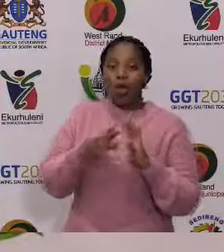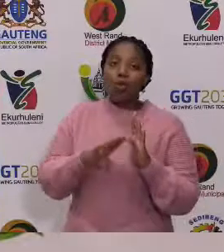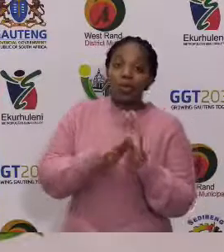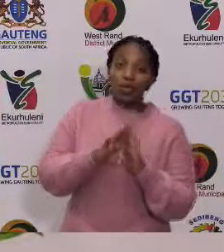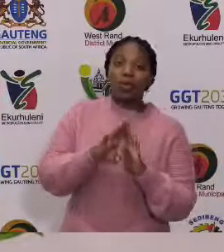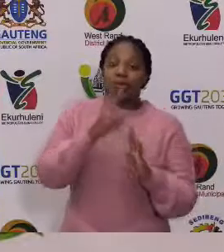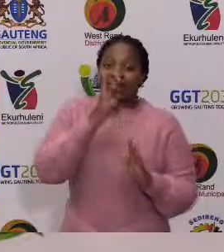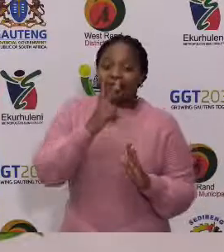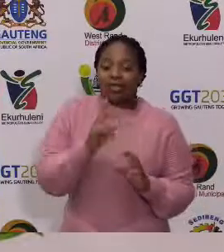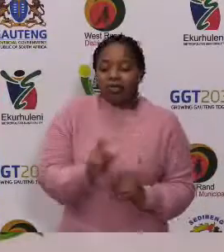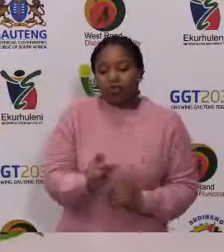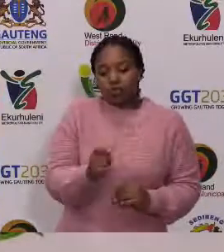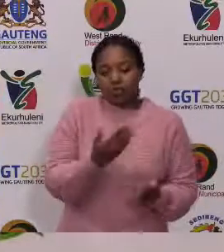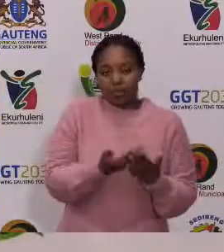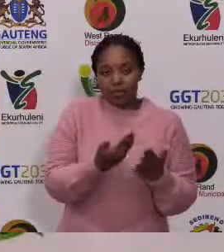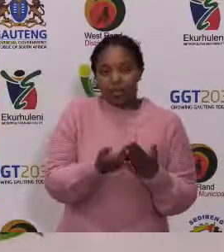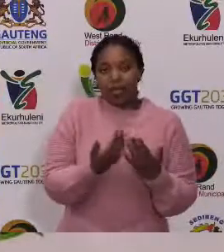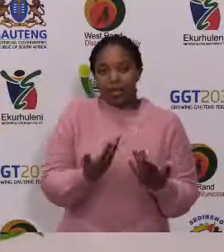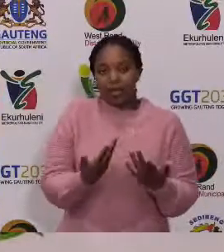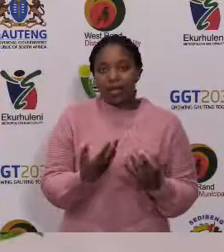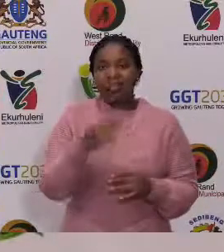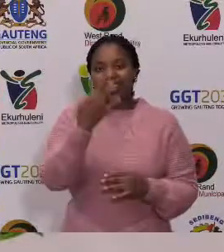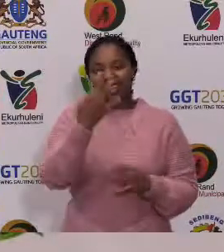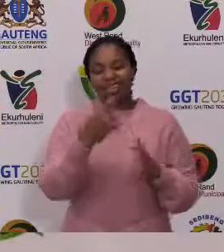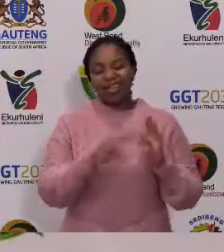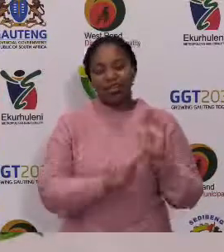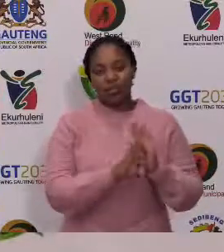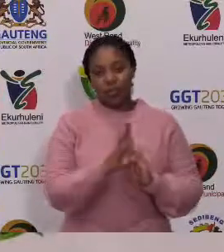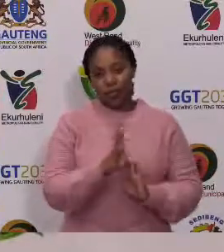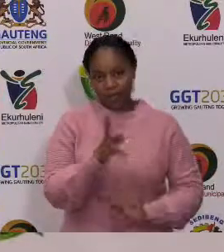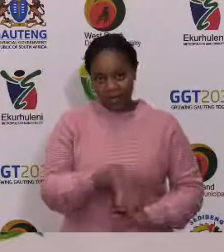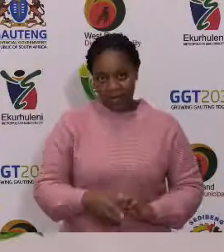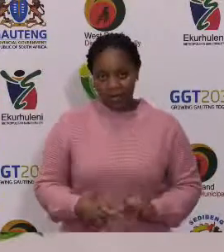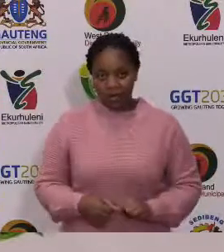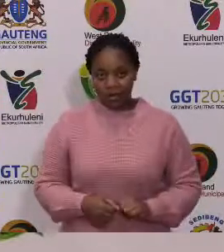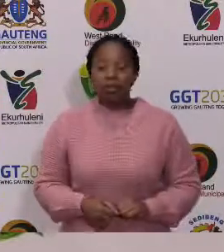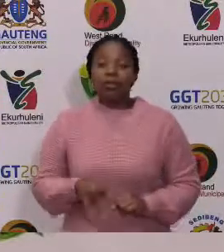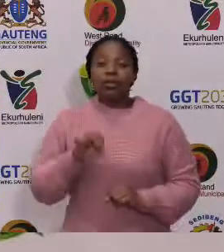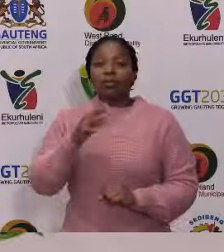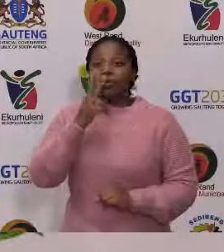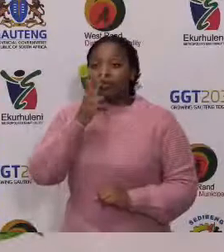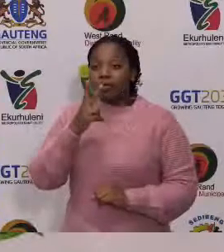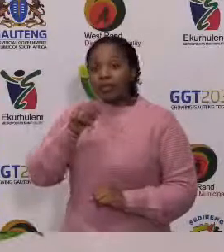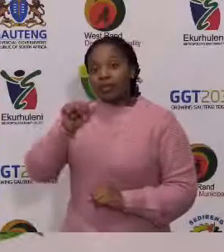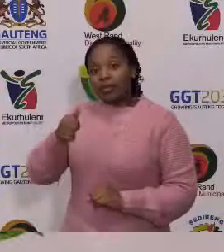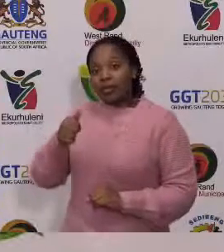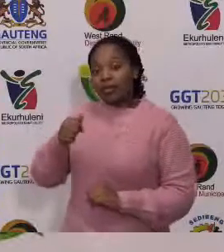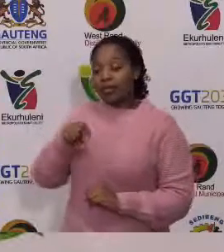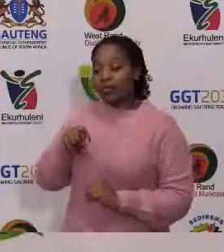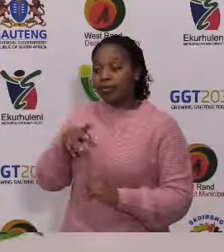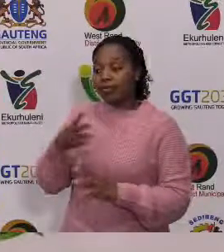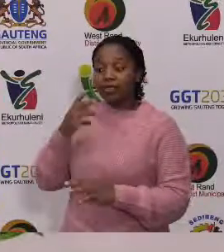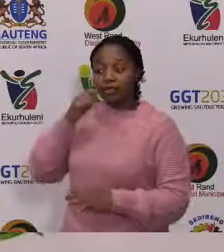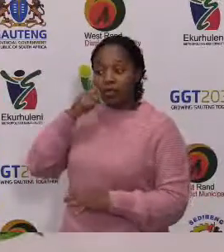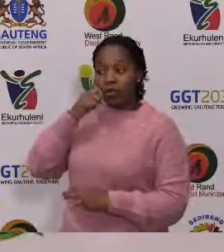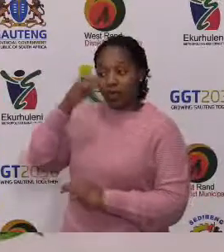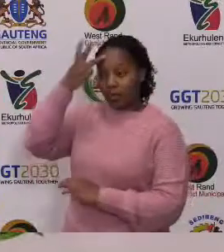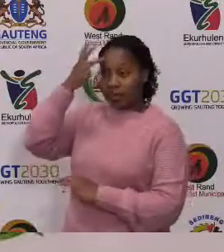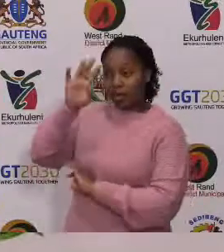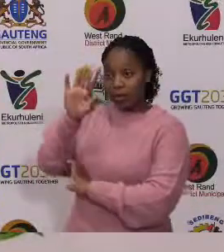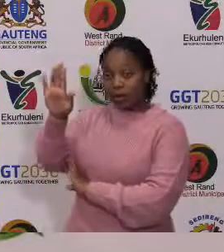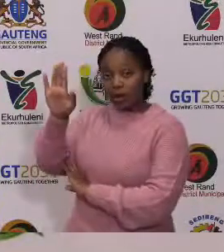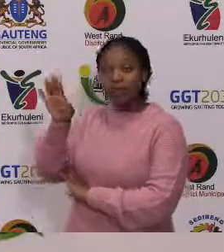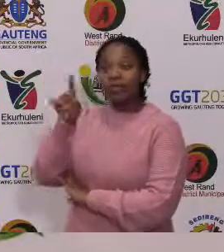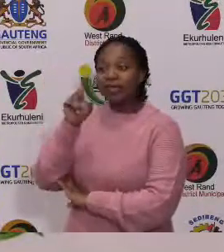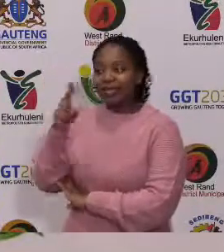towards the next wave. If you look at the second graph that corresponds to Tshwane, you can see that a